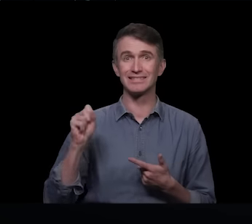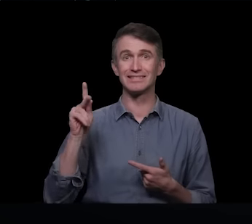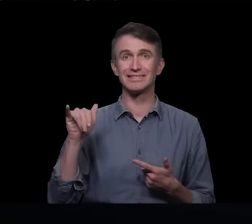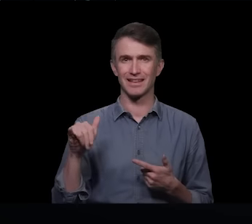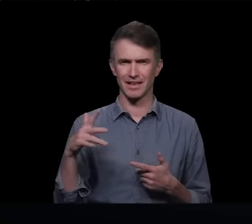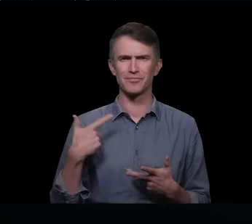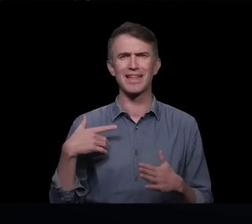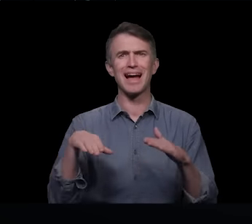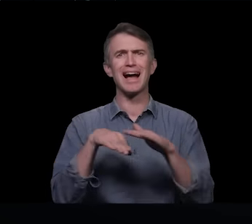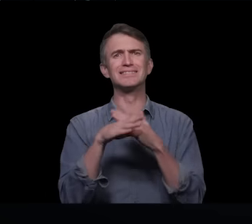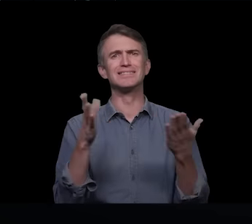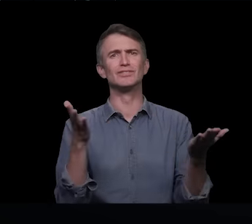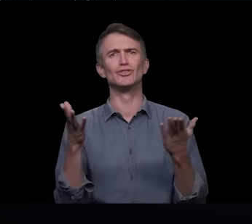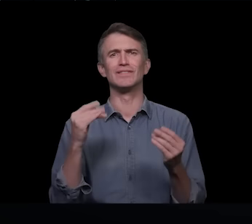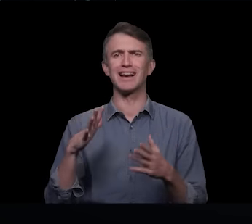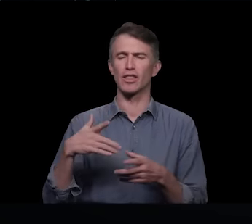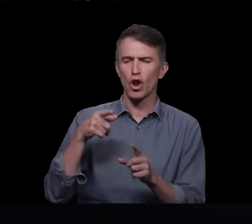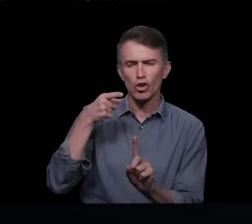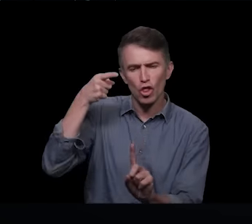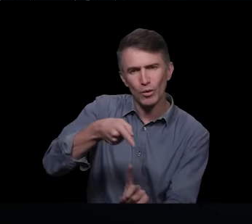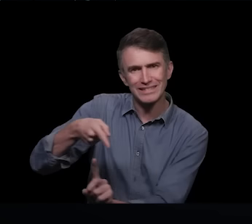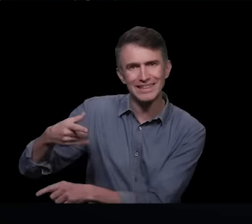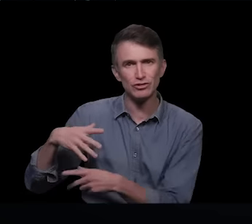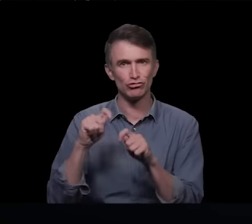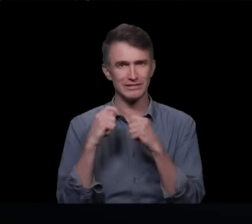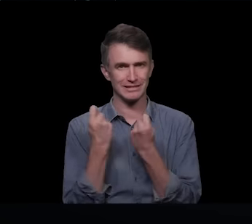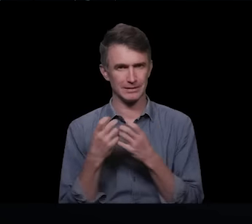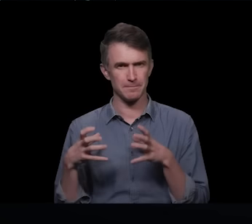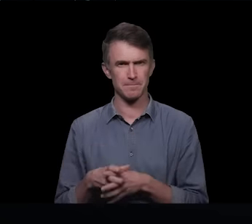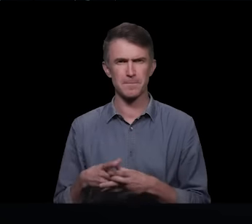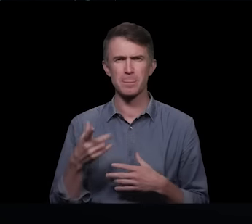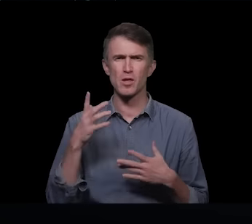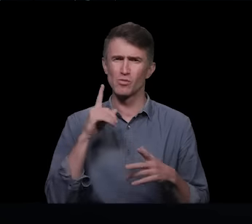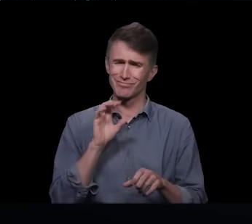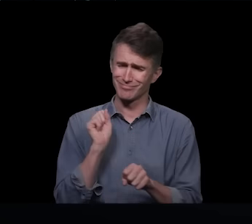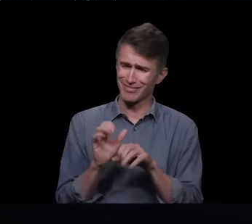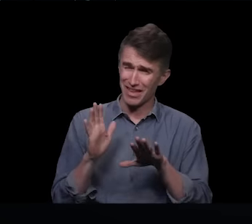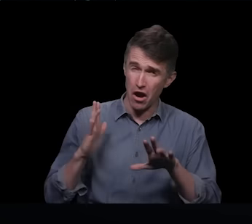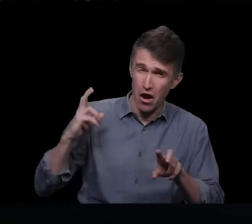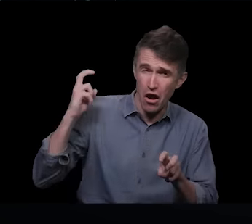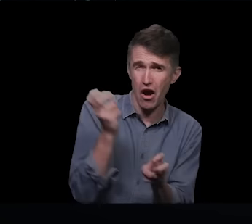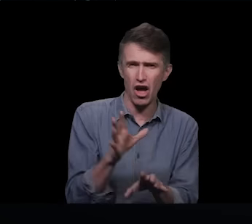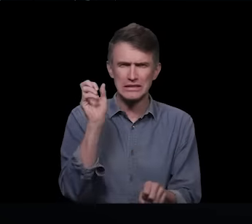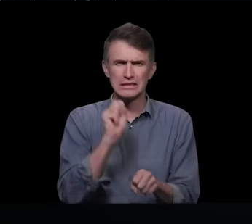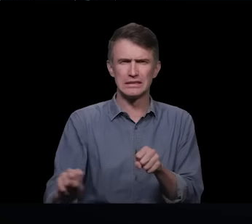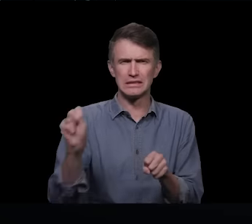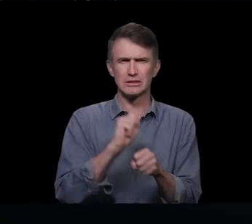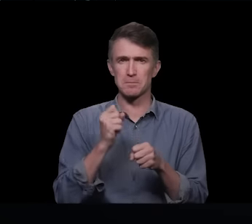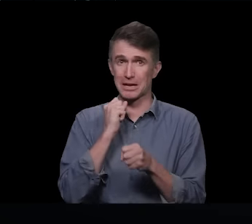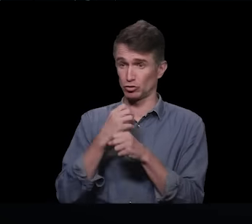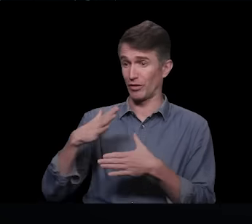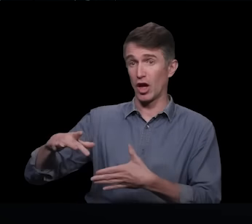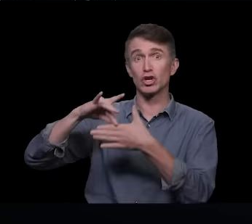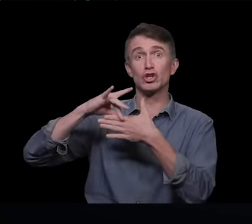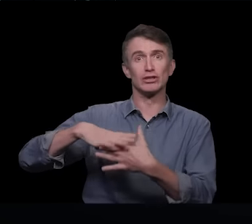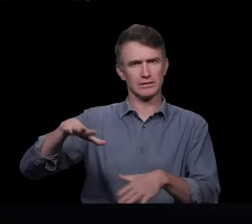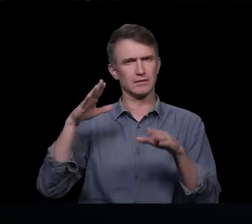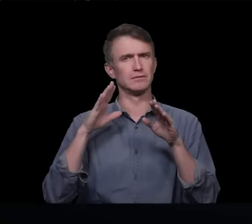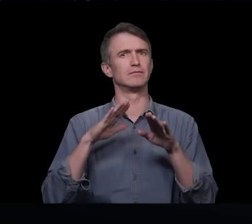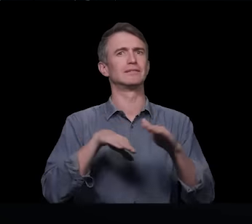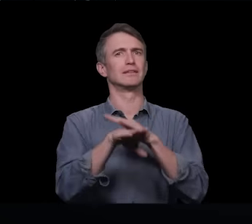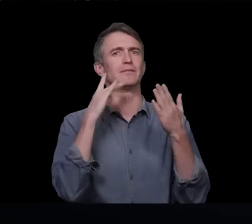Sky, the Access Services and Localization team, who work exceptionally hard to produce the best